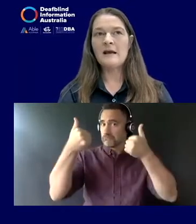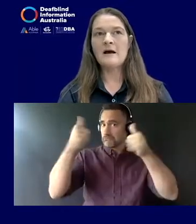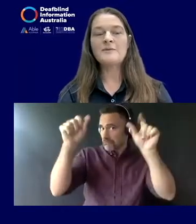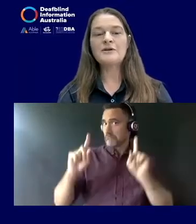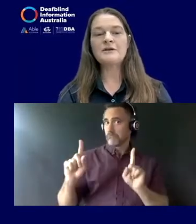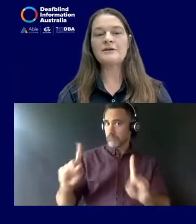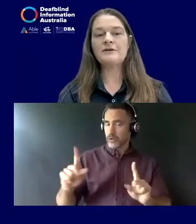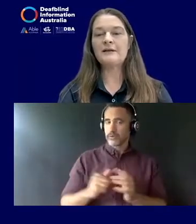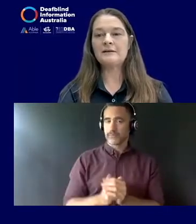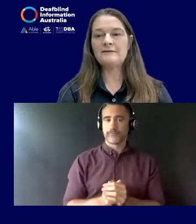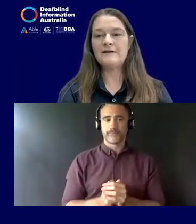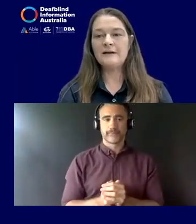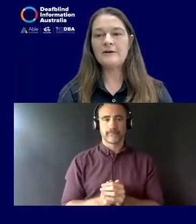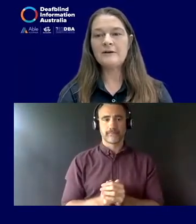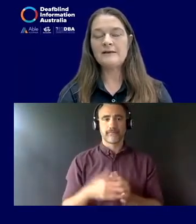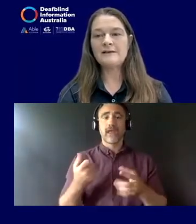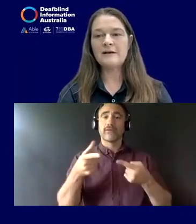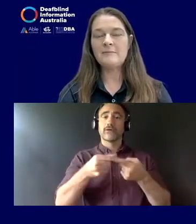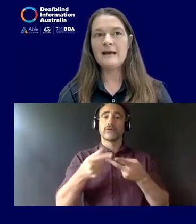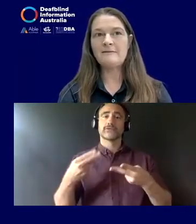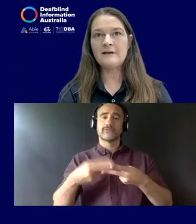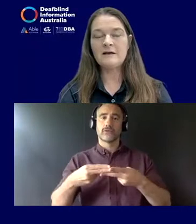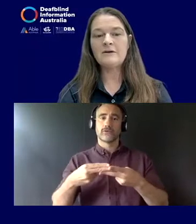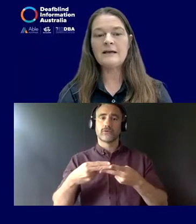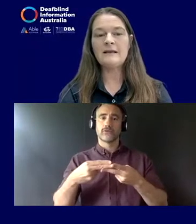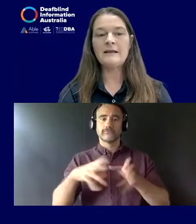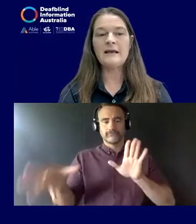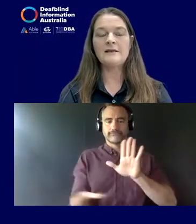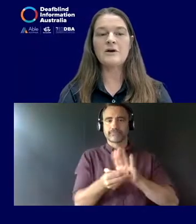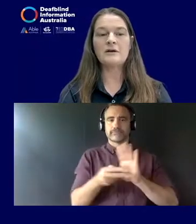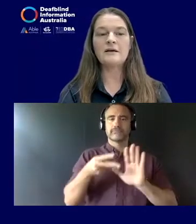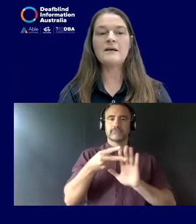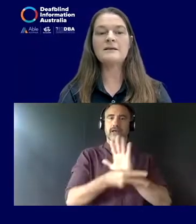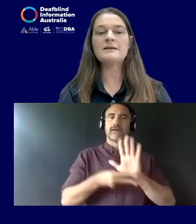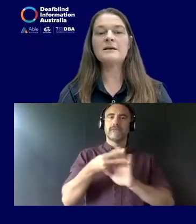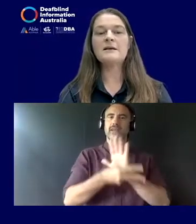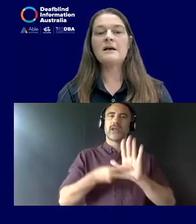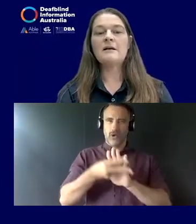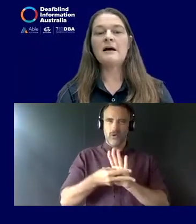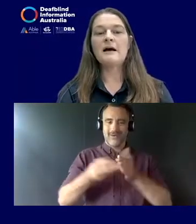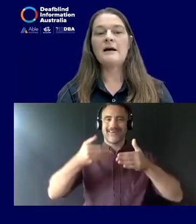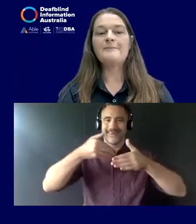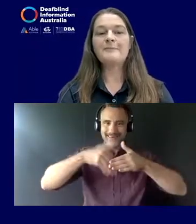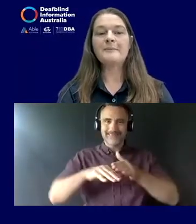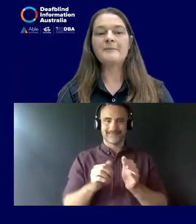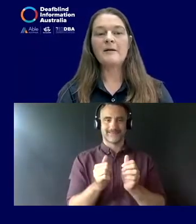The option to include video, embed video in the document,